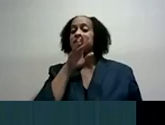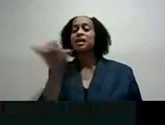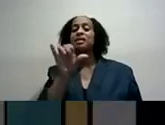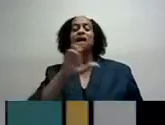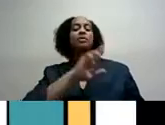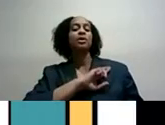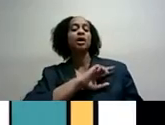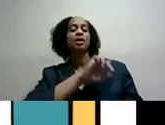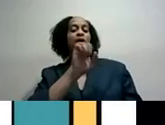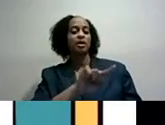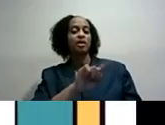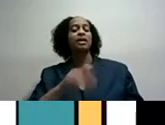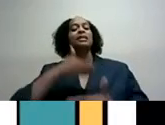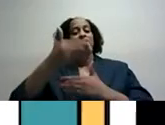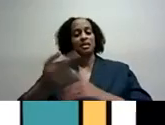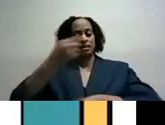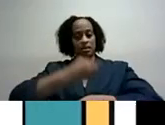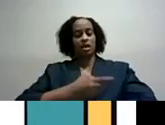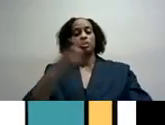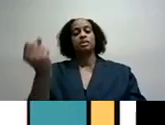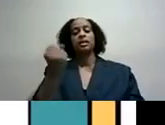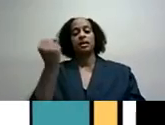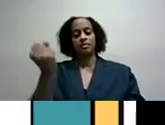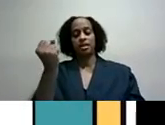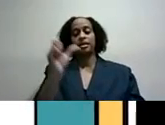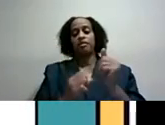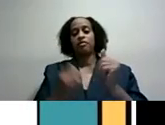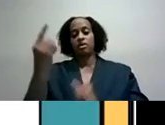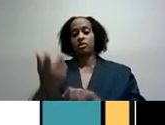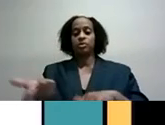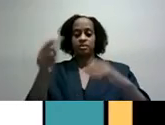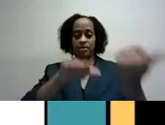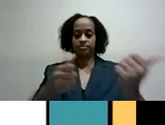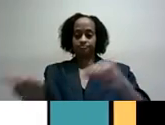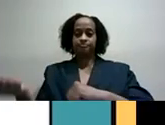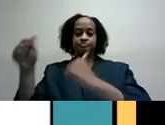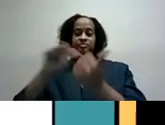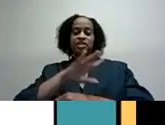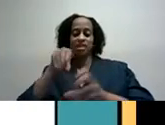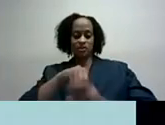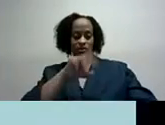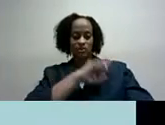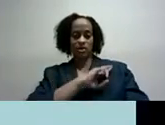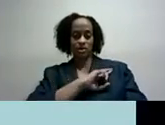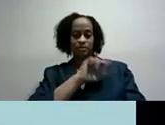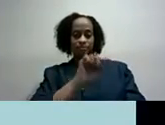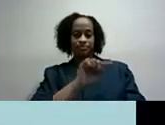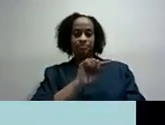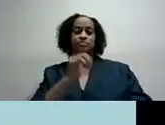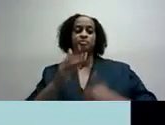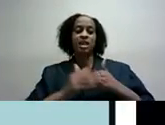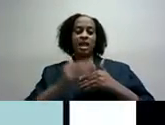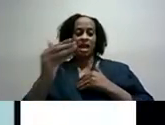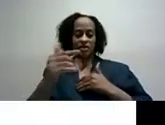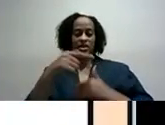Ricardo?" The next day, on Sabbath, everyone was baptized, including Ricardo. Shortly afterward,